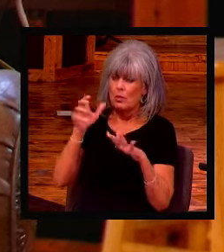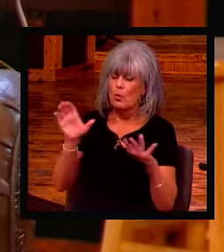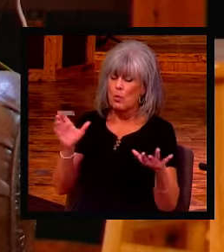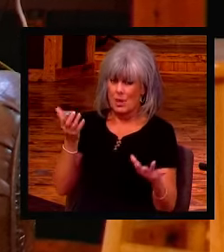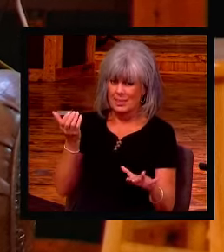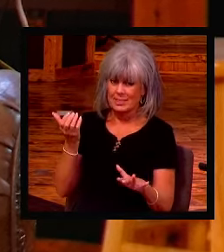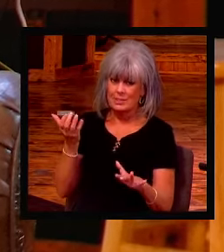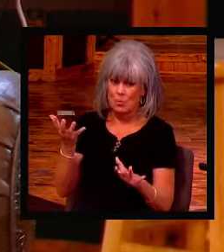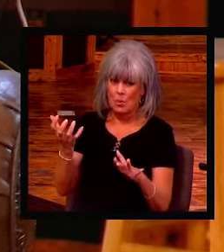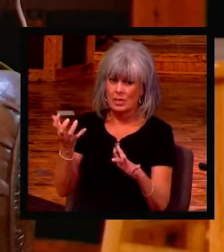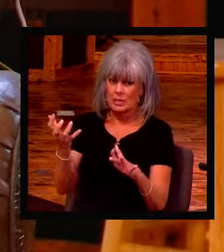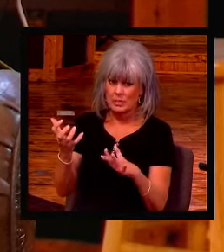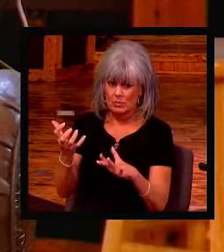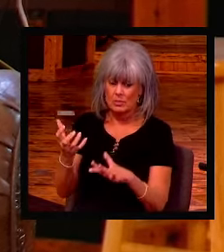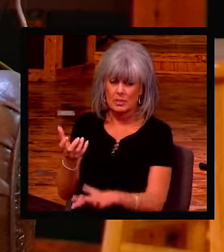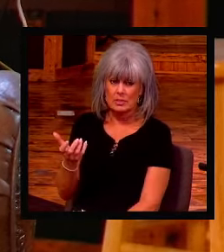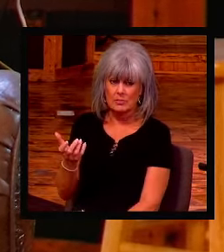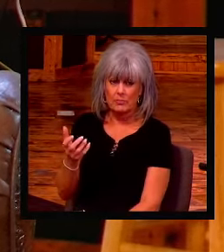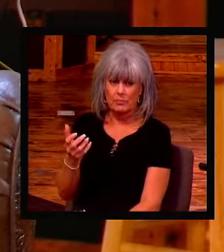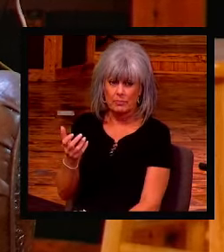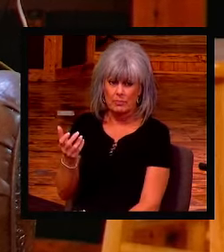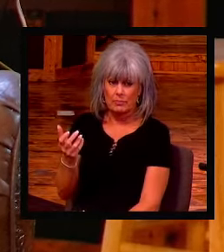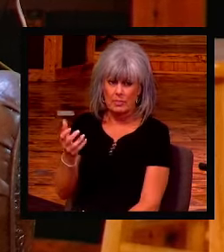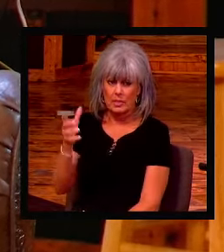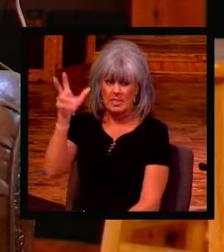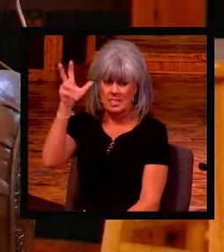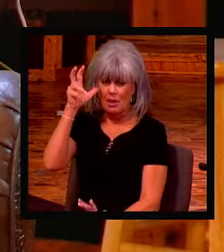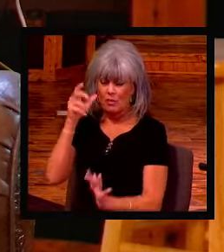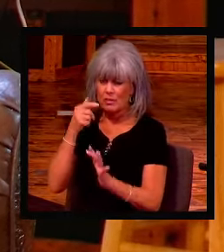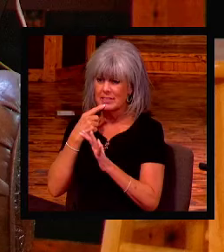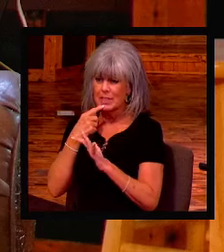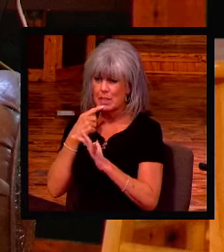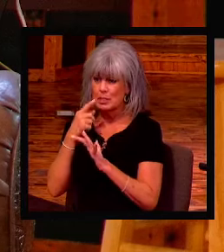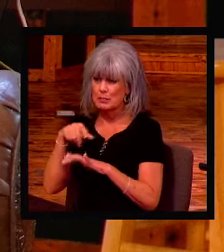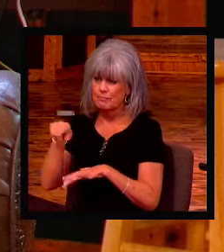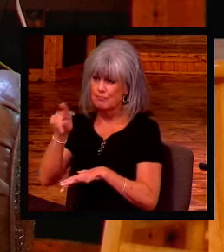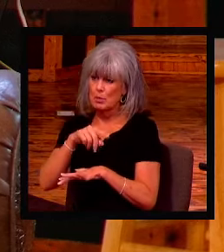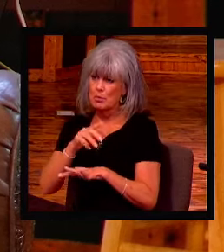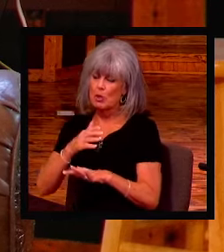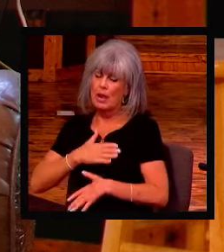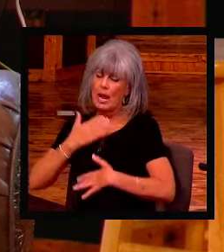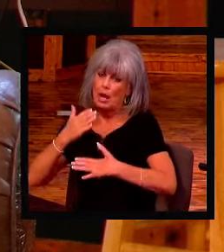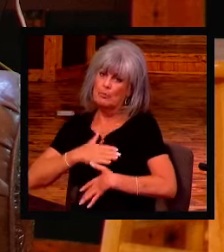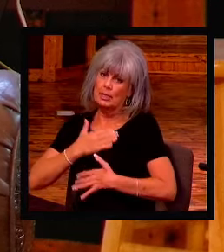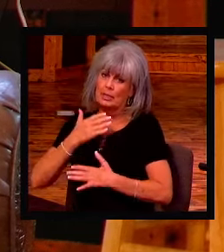Satanists say they're happy on that day because